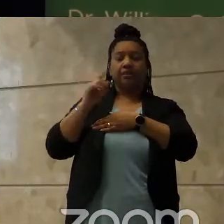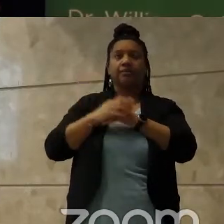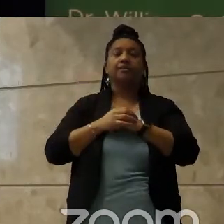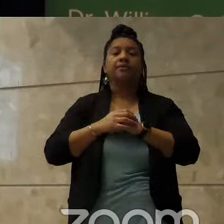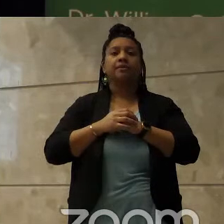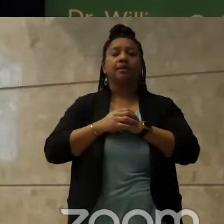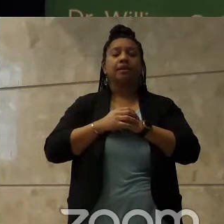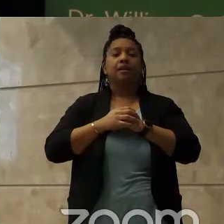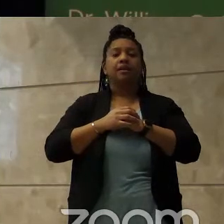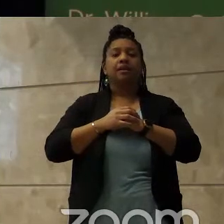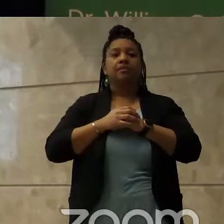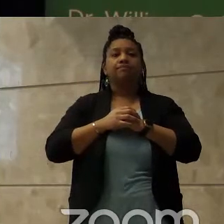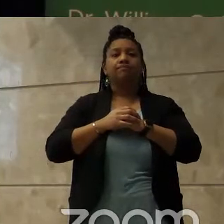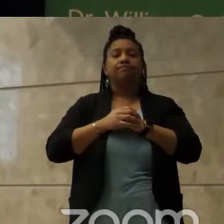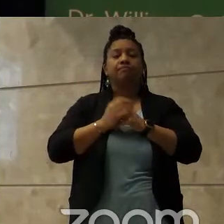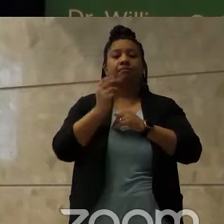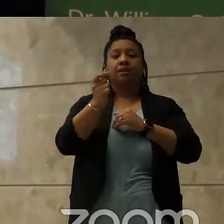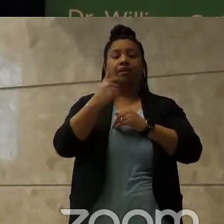one